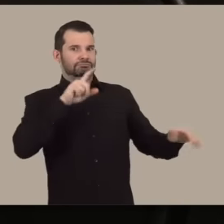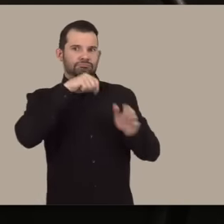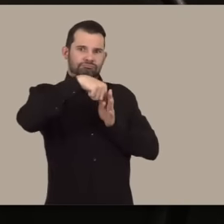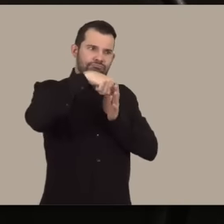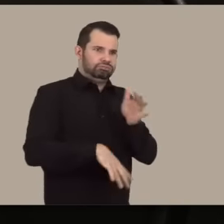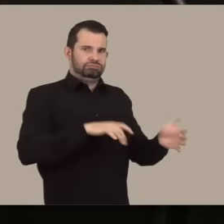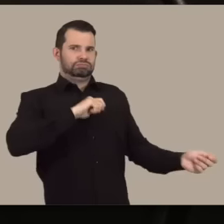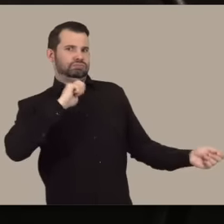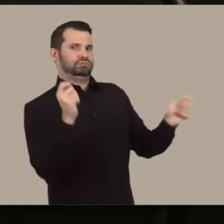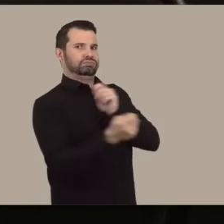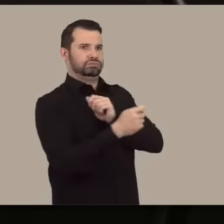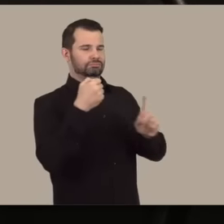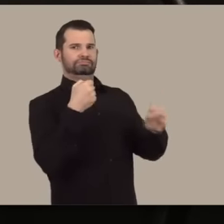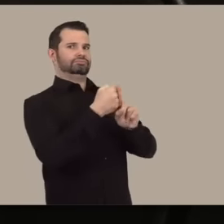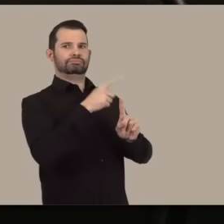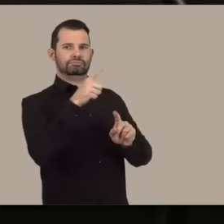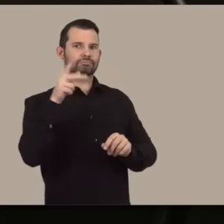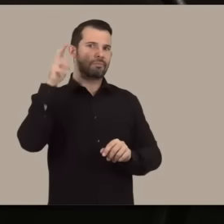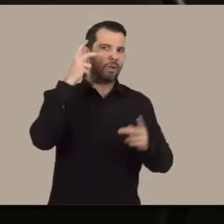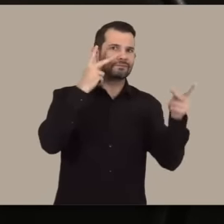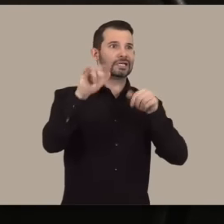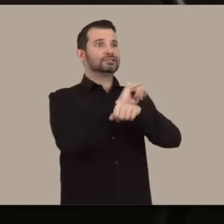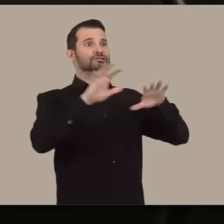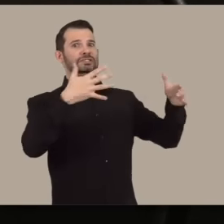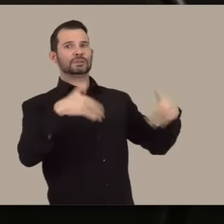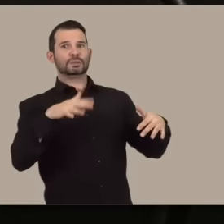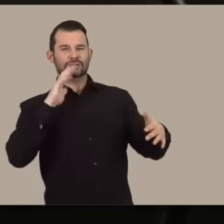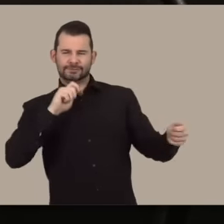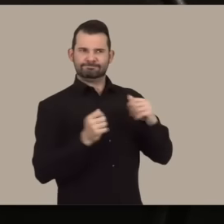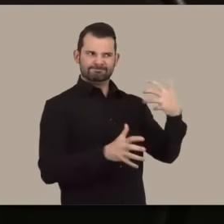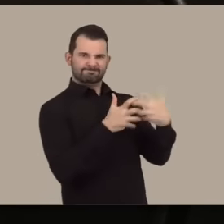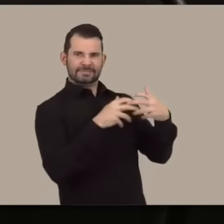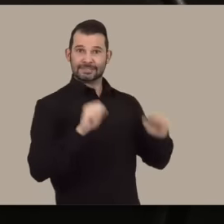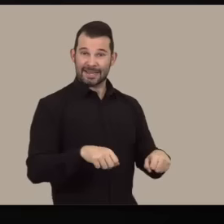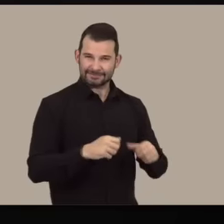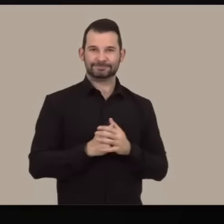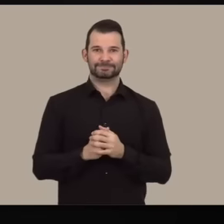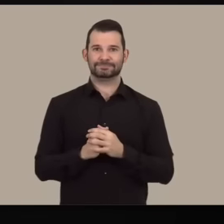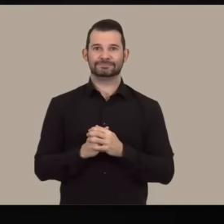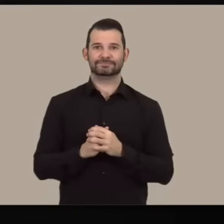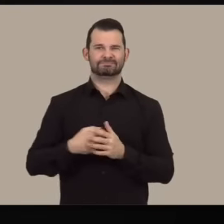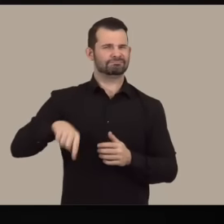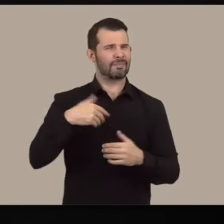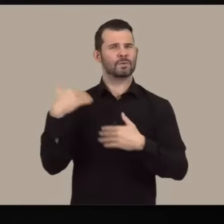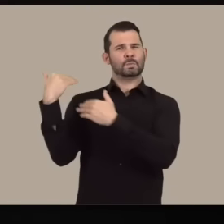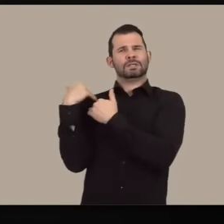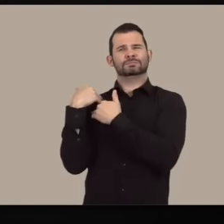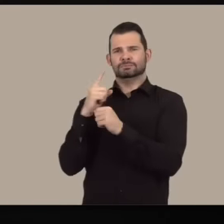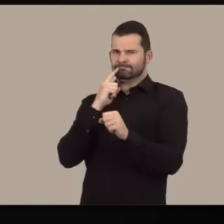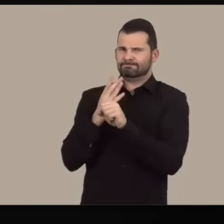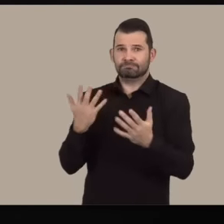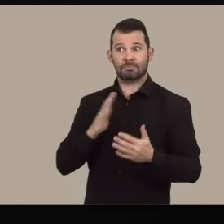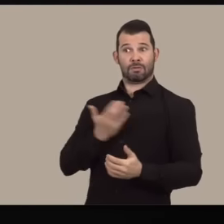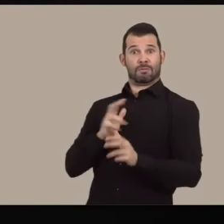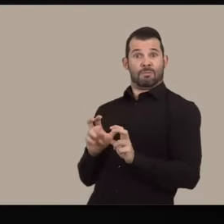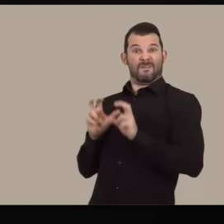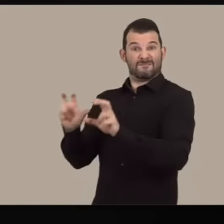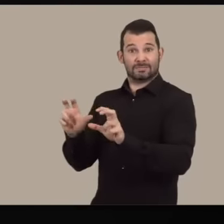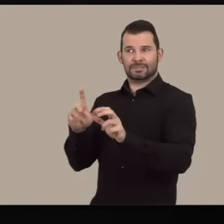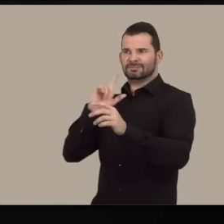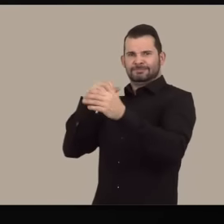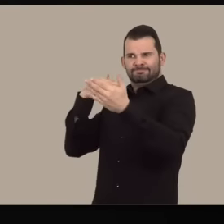to the profound changes taking place in the audiovisual industry. We have a responsibility to ensure that